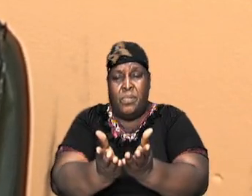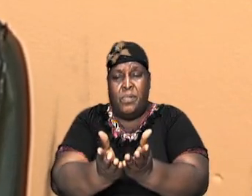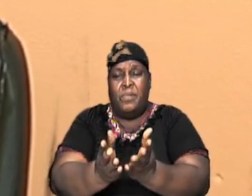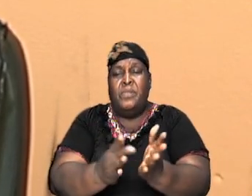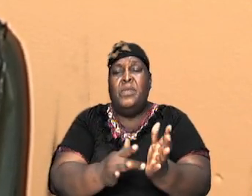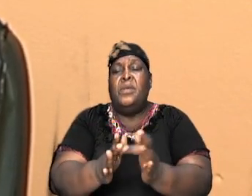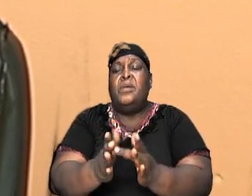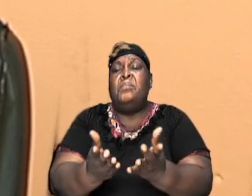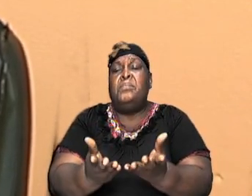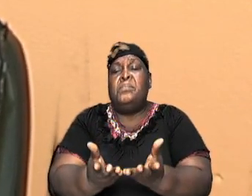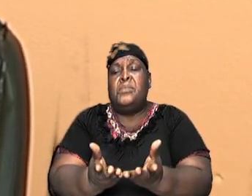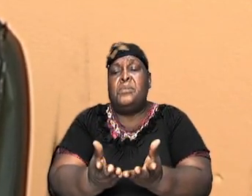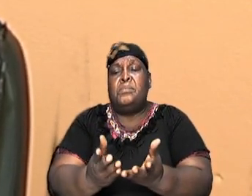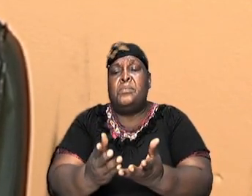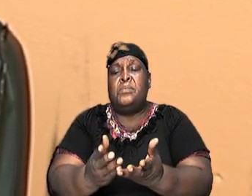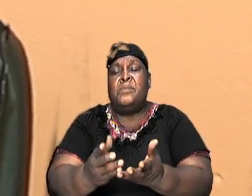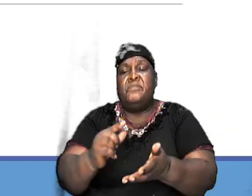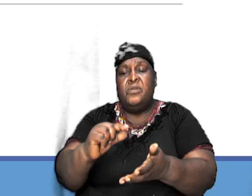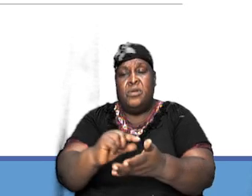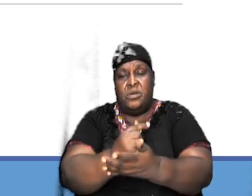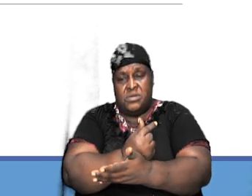start with today's lesson.